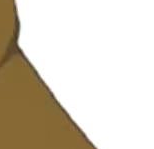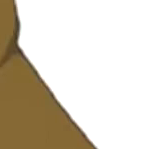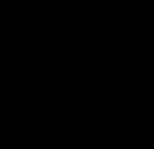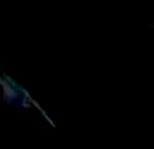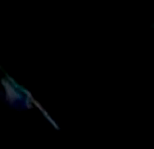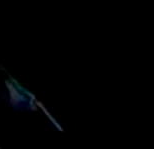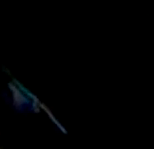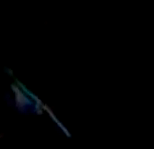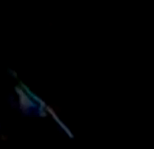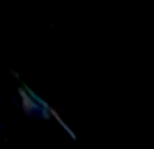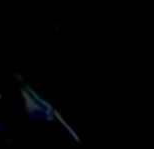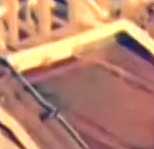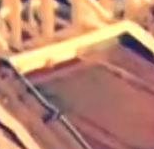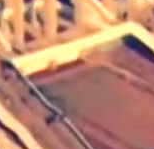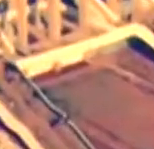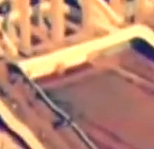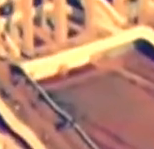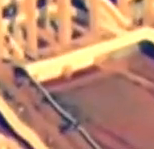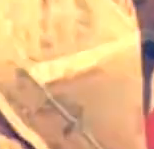*811*397#.